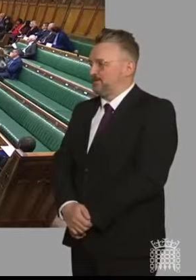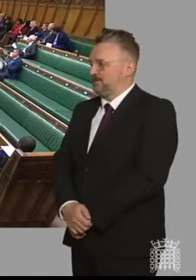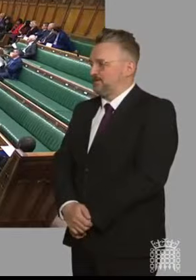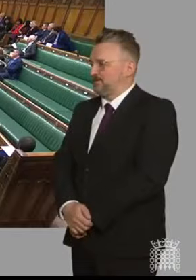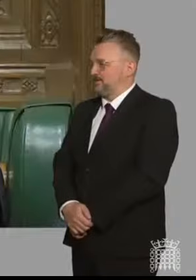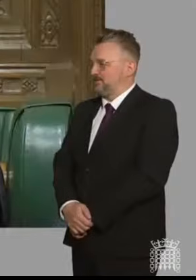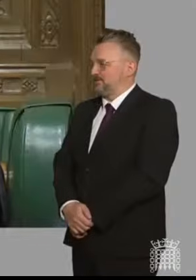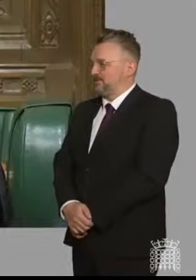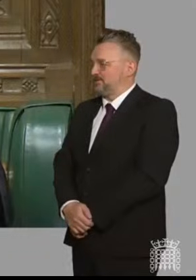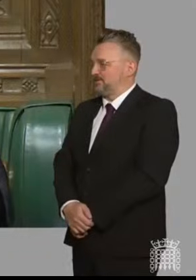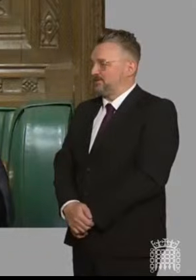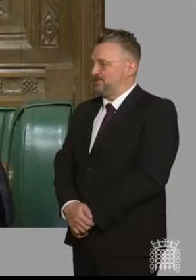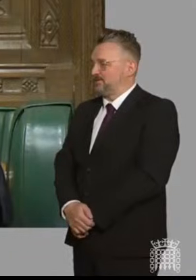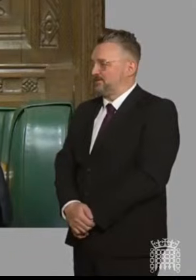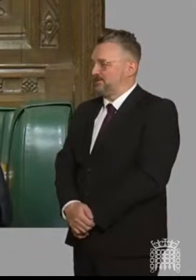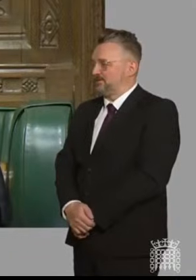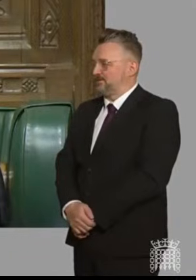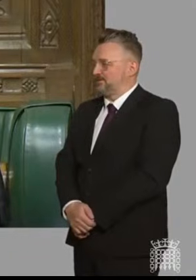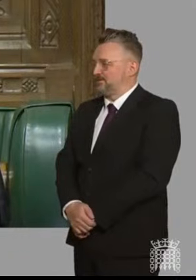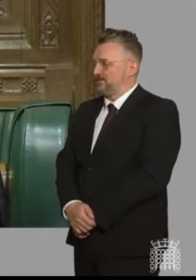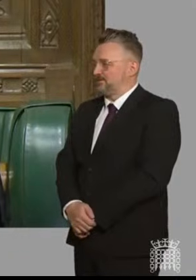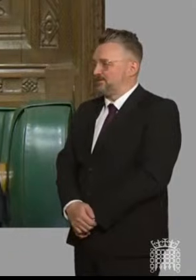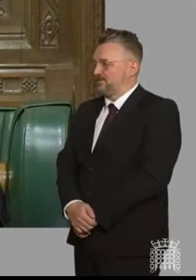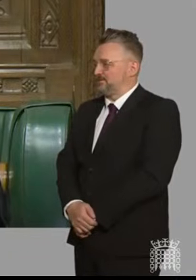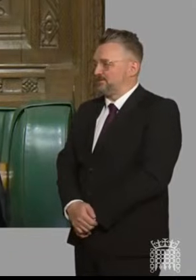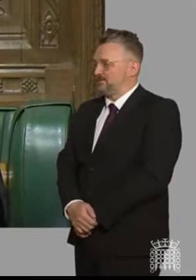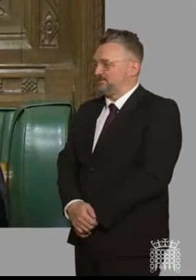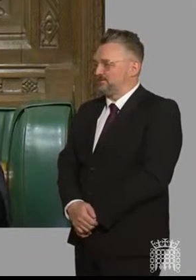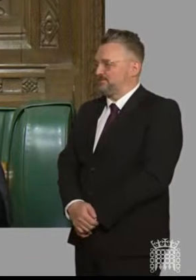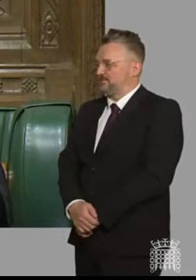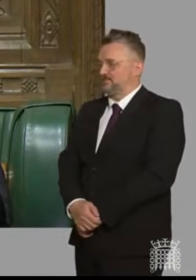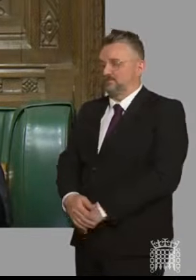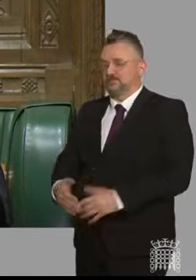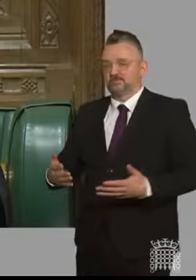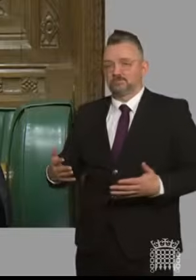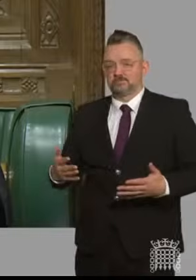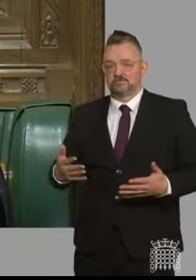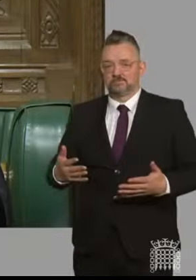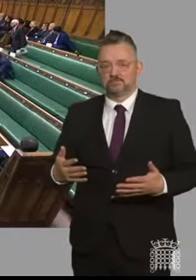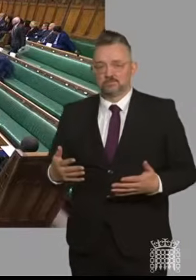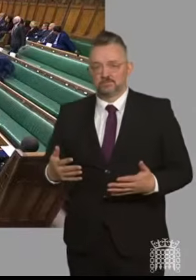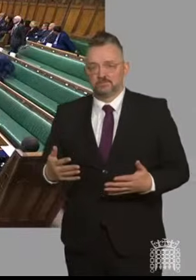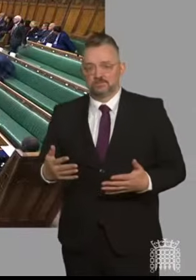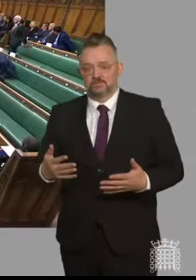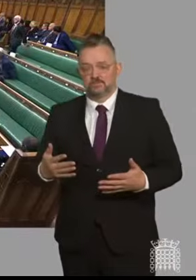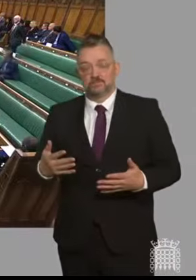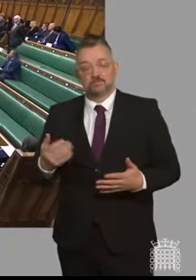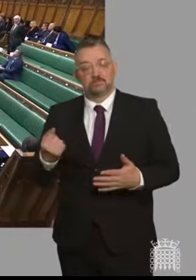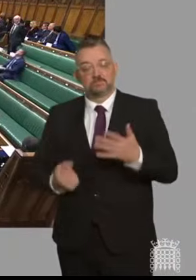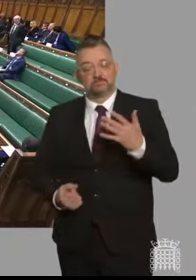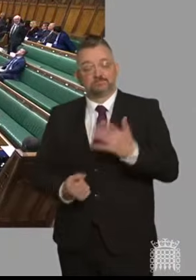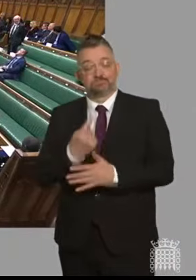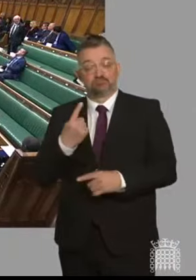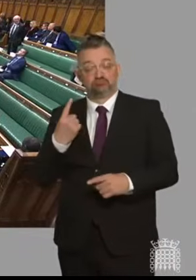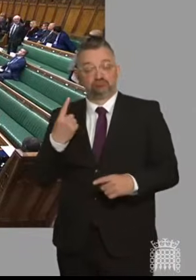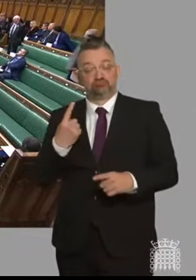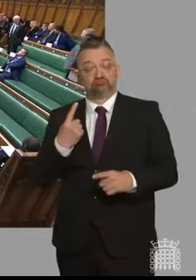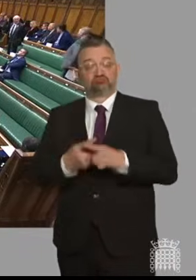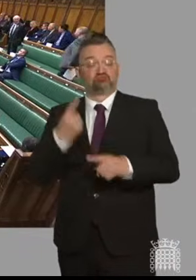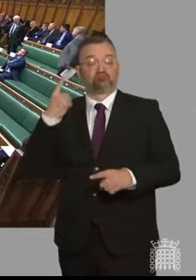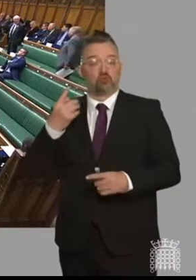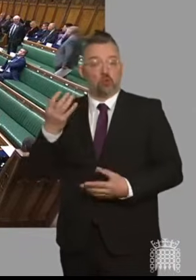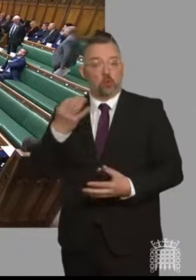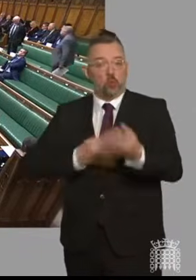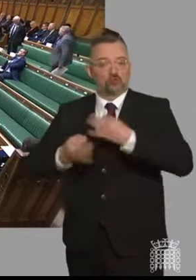We now come to the urgent question. Caroline Lucas. Thank you very much, Mr. Speaker. To ask the Secretary of State